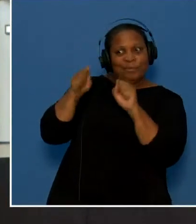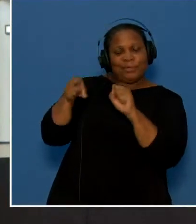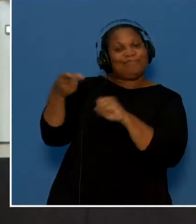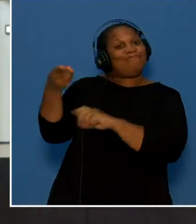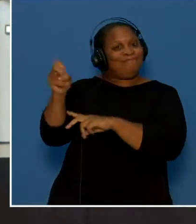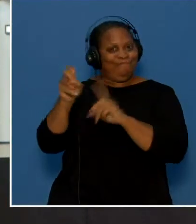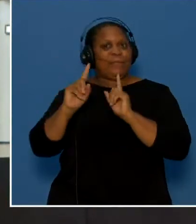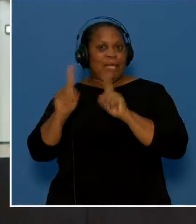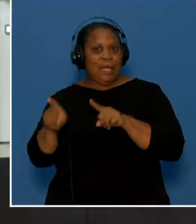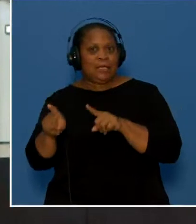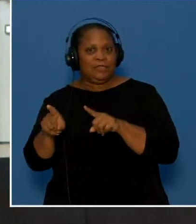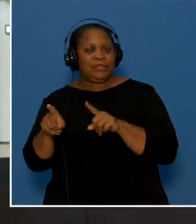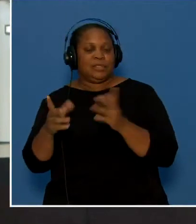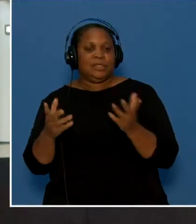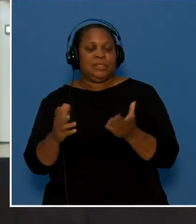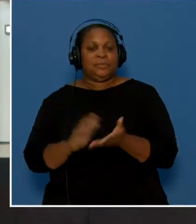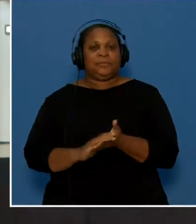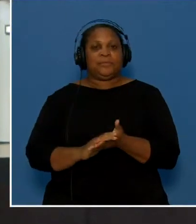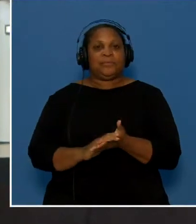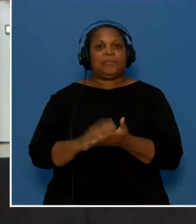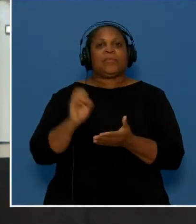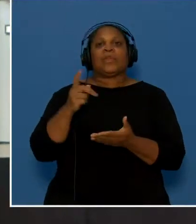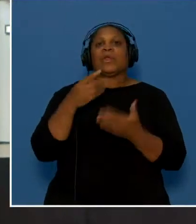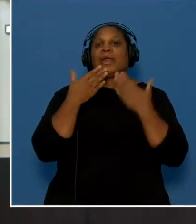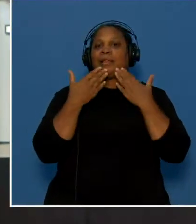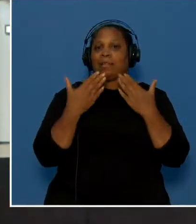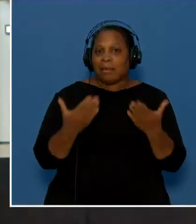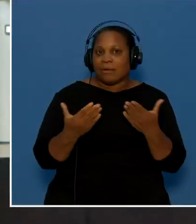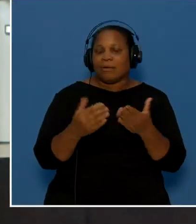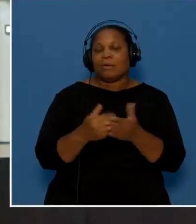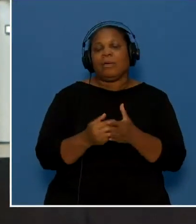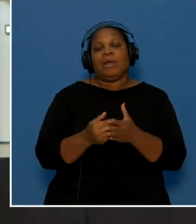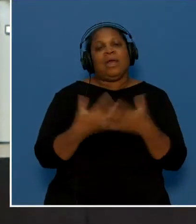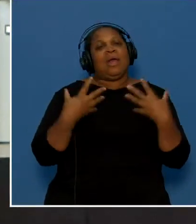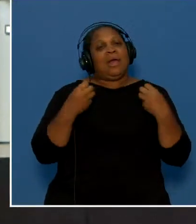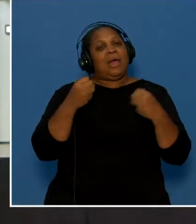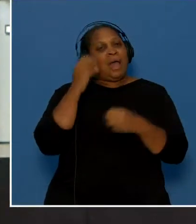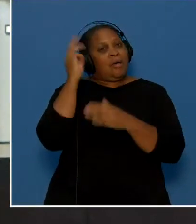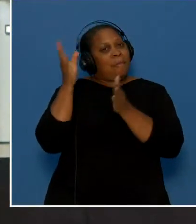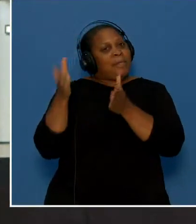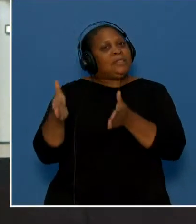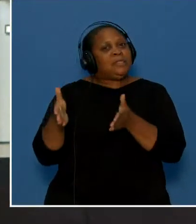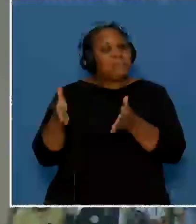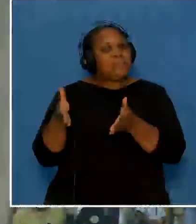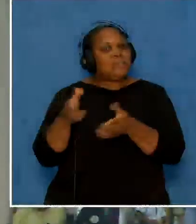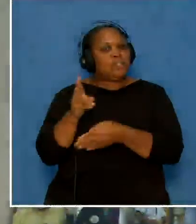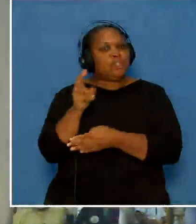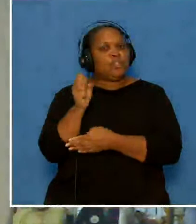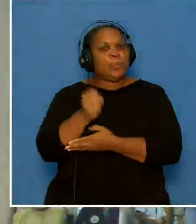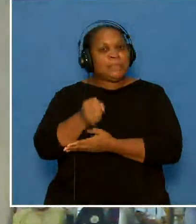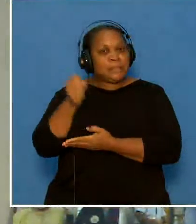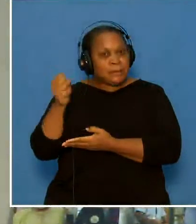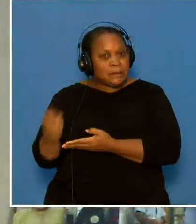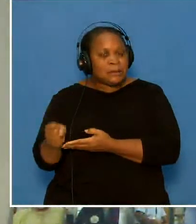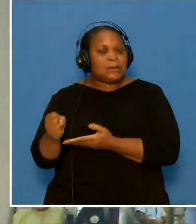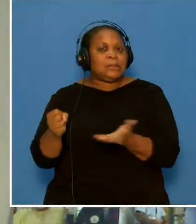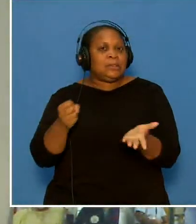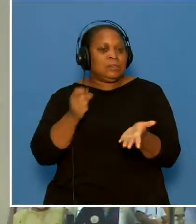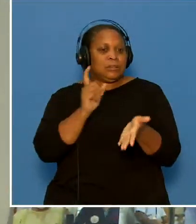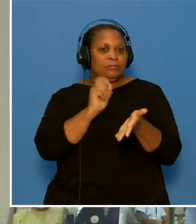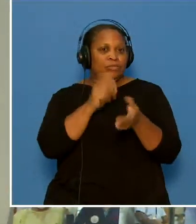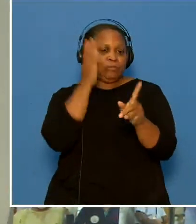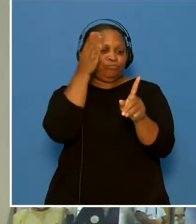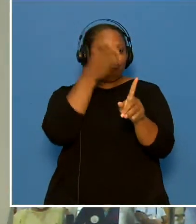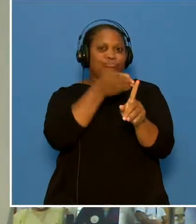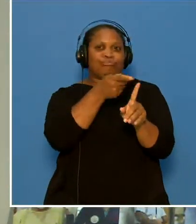on that. Okay, thank you very much. Health Minister, the U.S. Consul General wrote directly